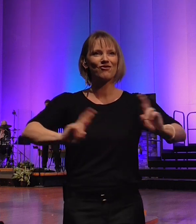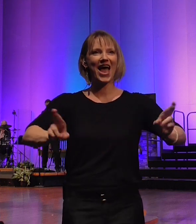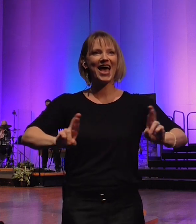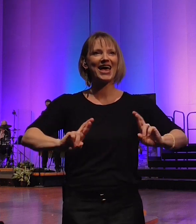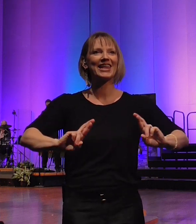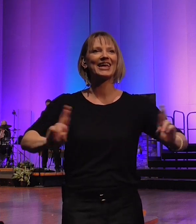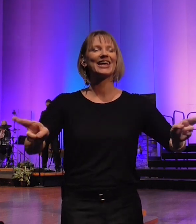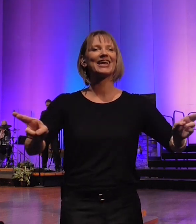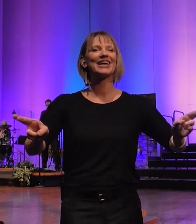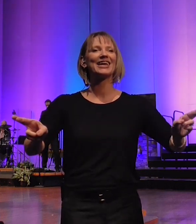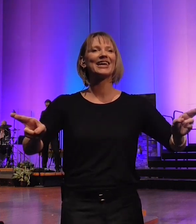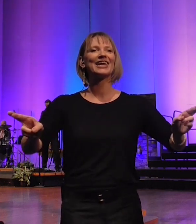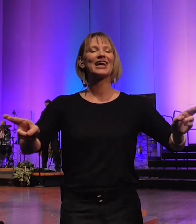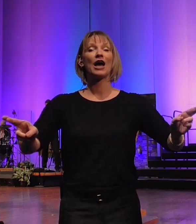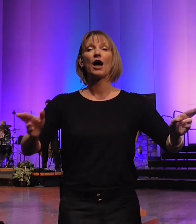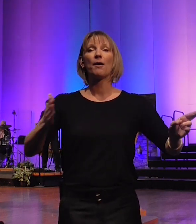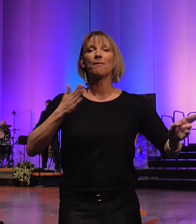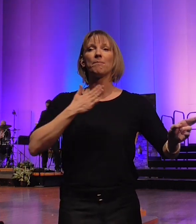Get ready,